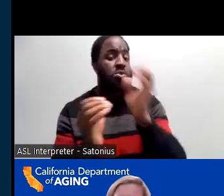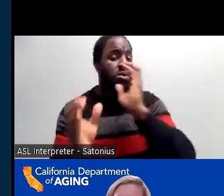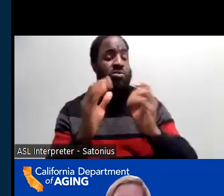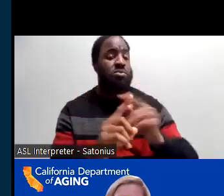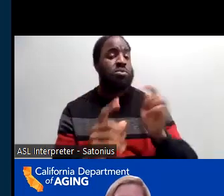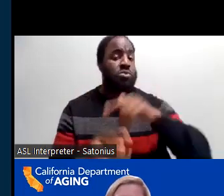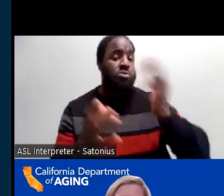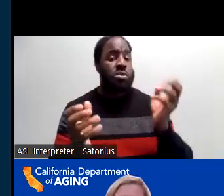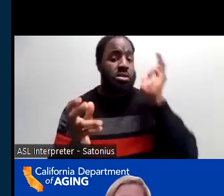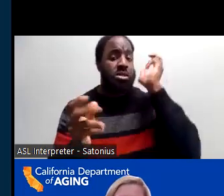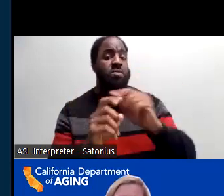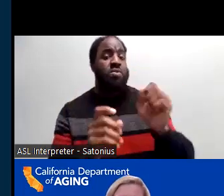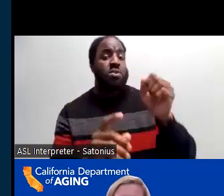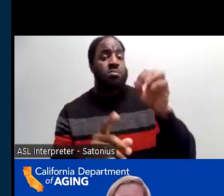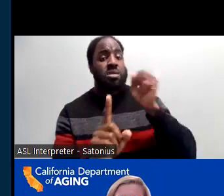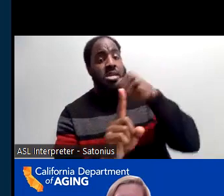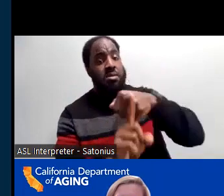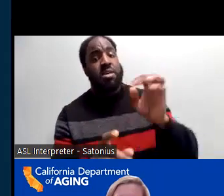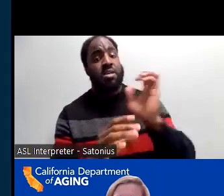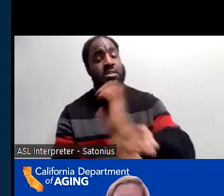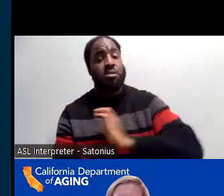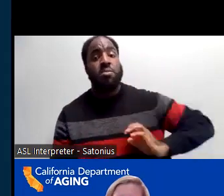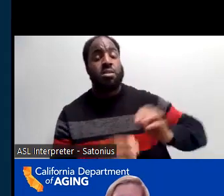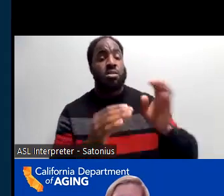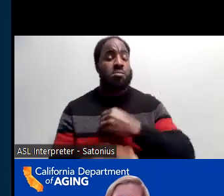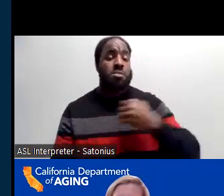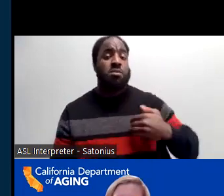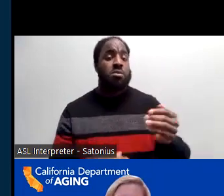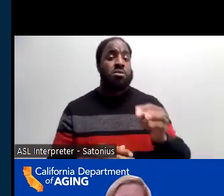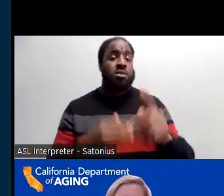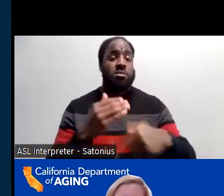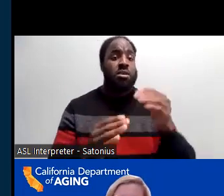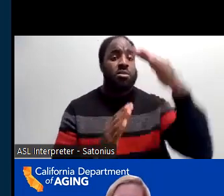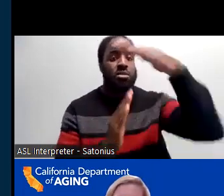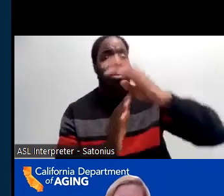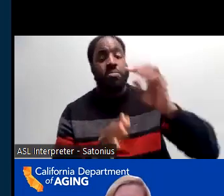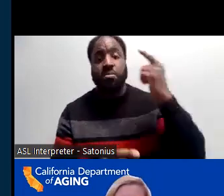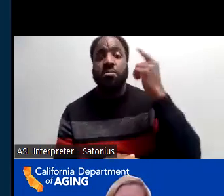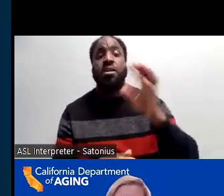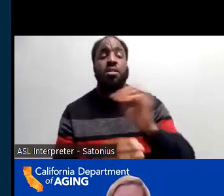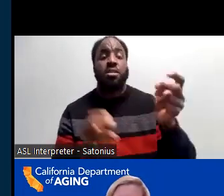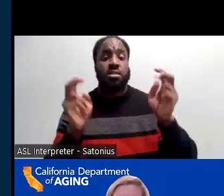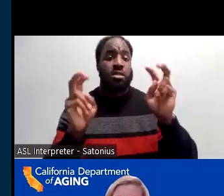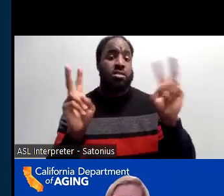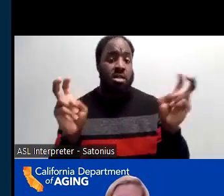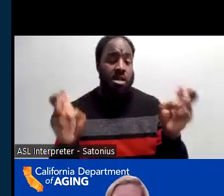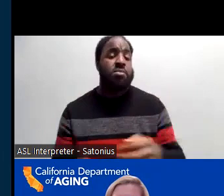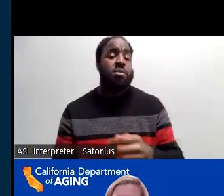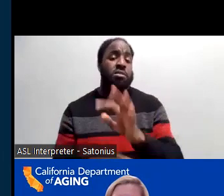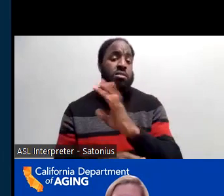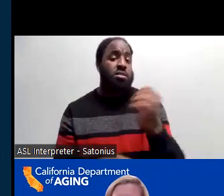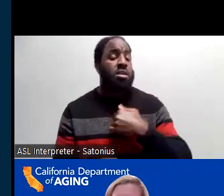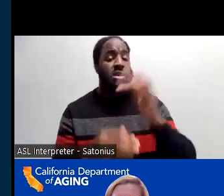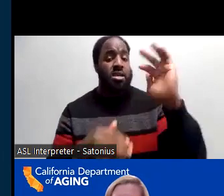from impact committee members about top of mind issues and topics. And I